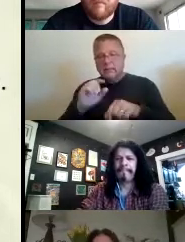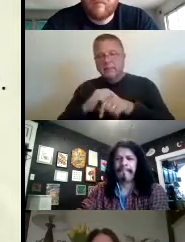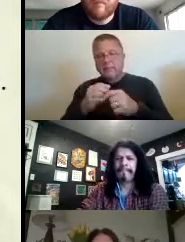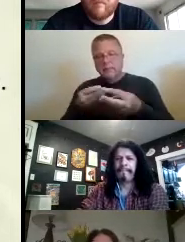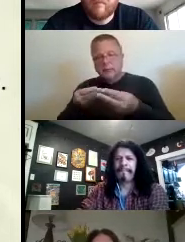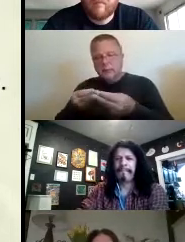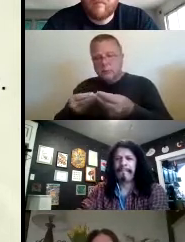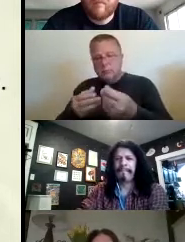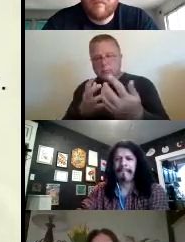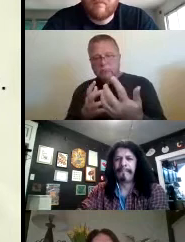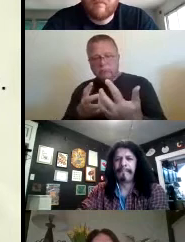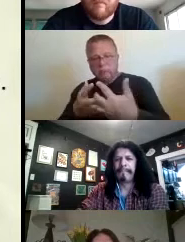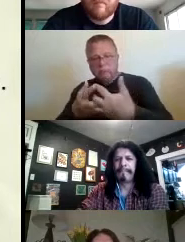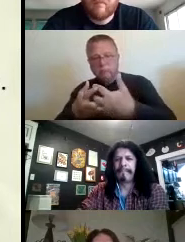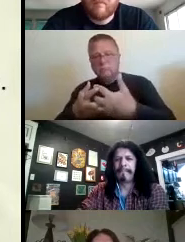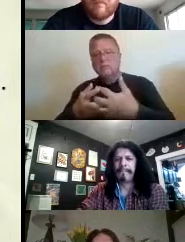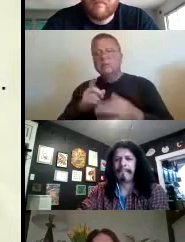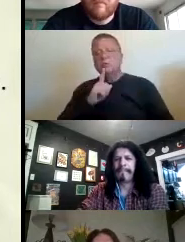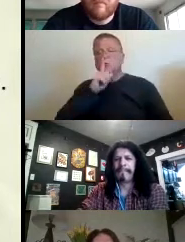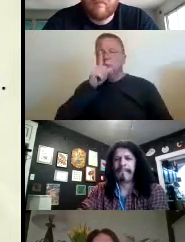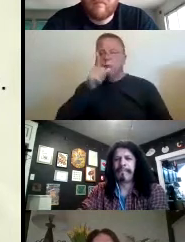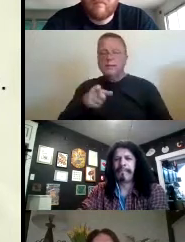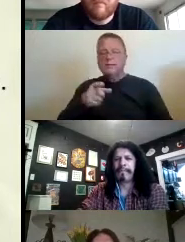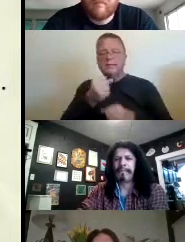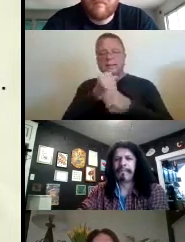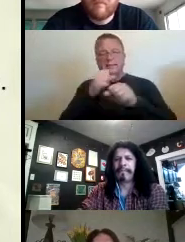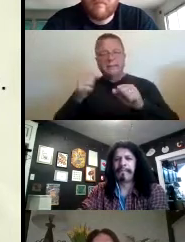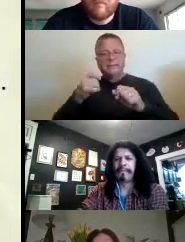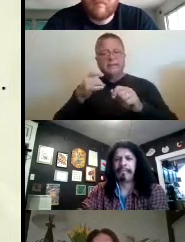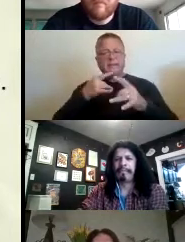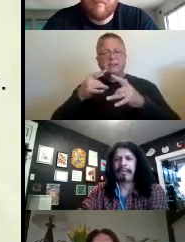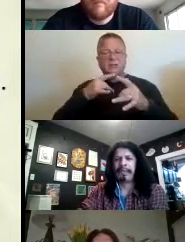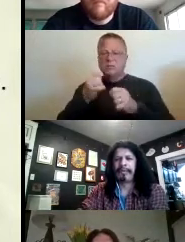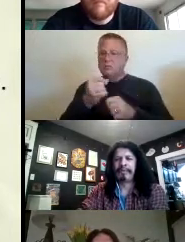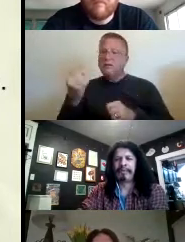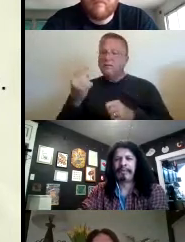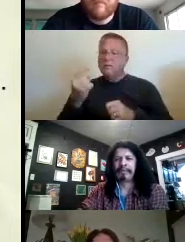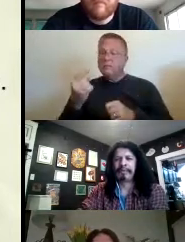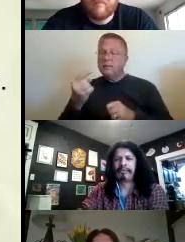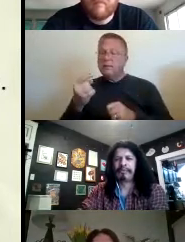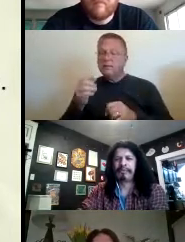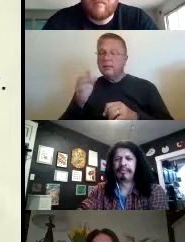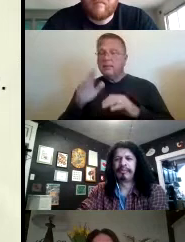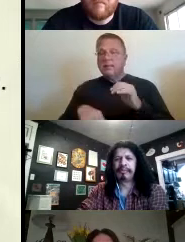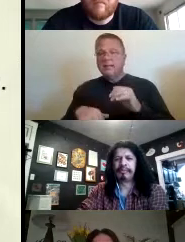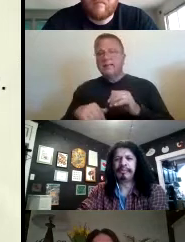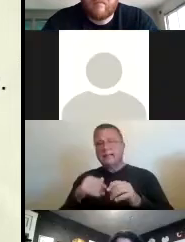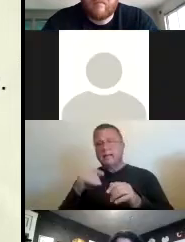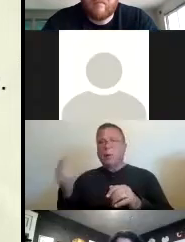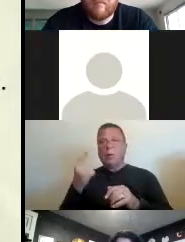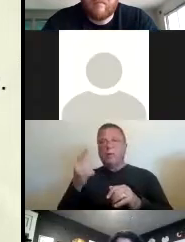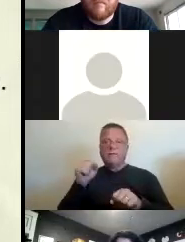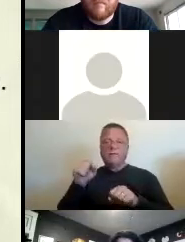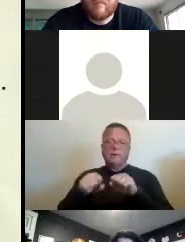possible to realistic safety concerns for everybody, rather than primarily for the